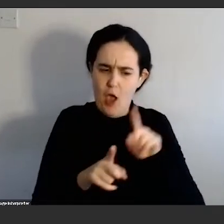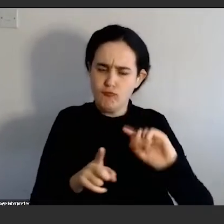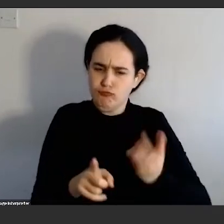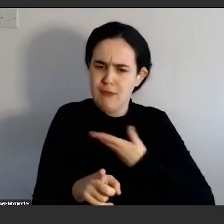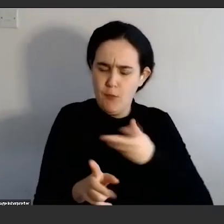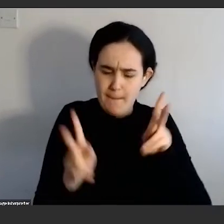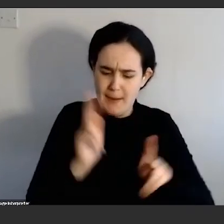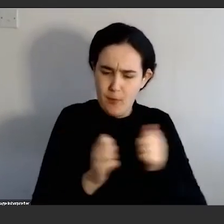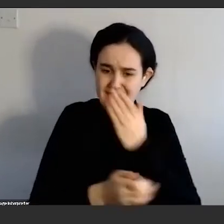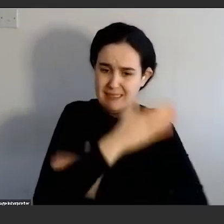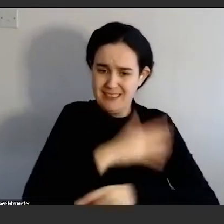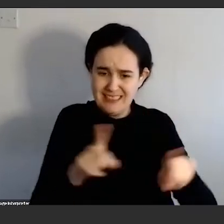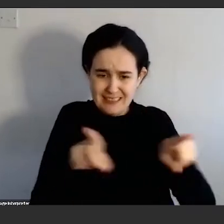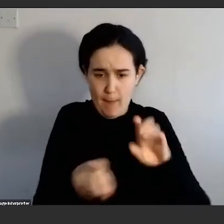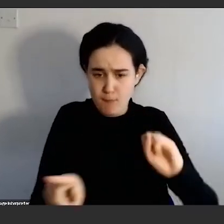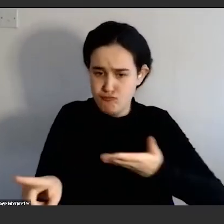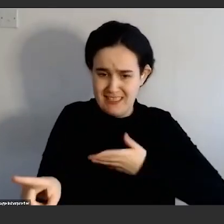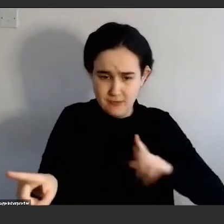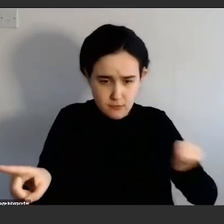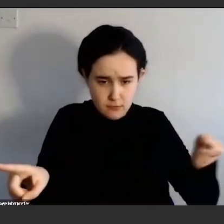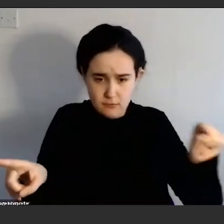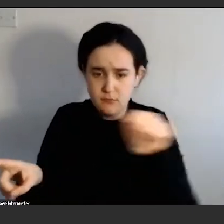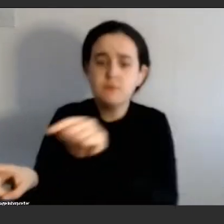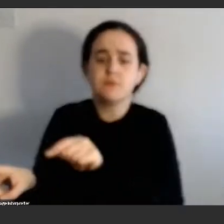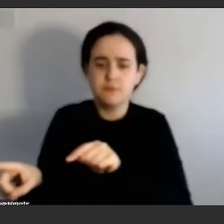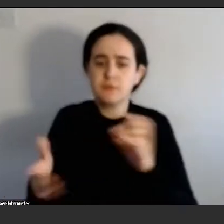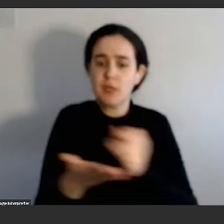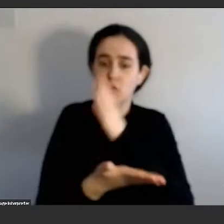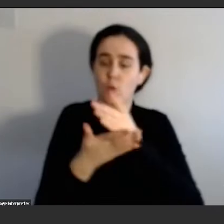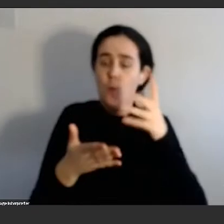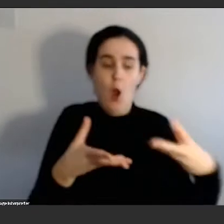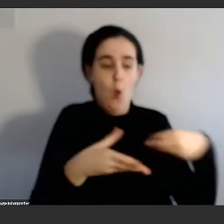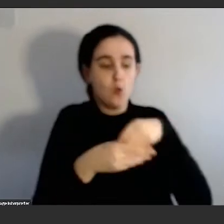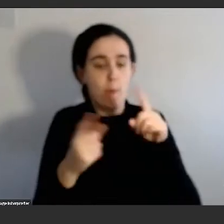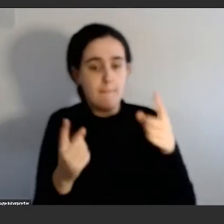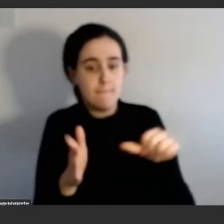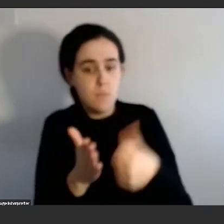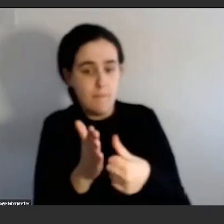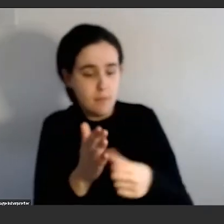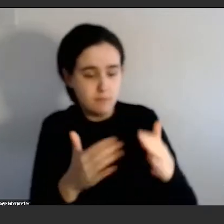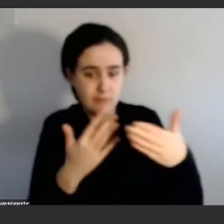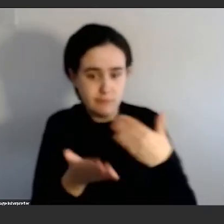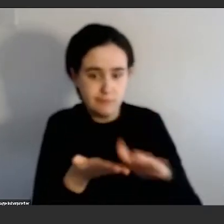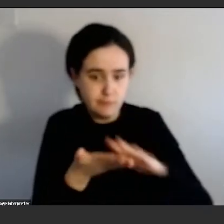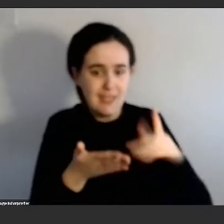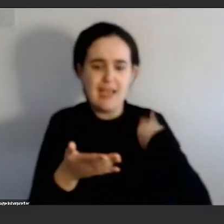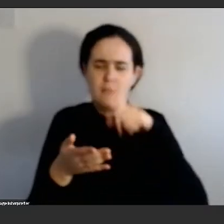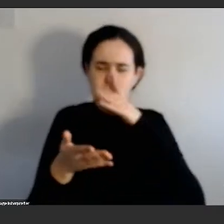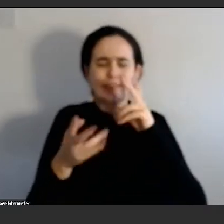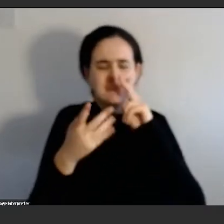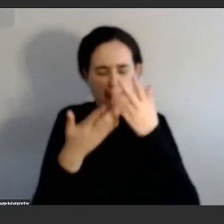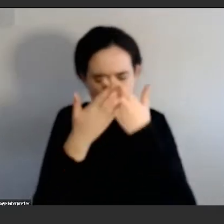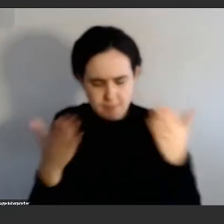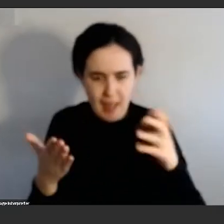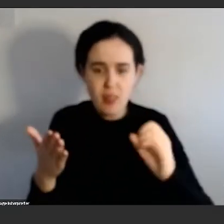the dignity of everyone, especially women and girls with disabilities. Women with disabilities account for